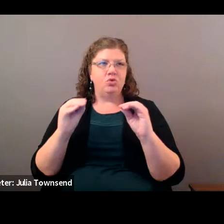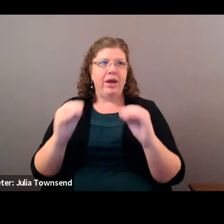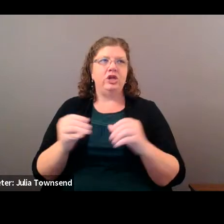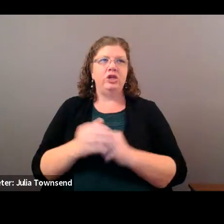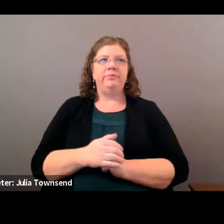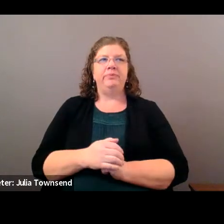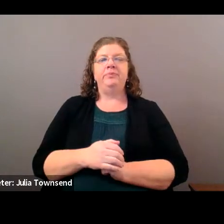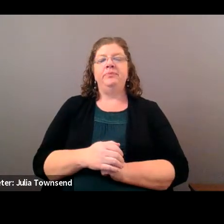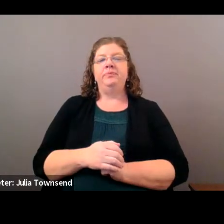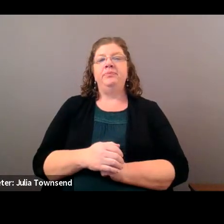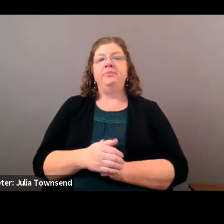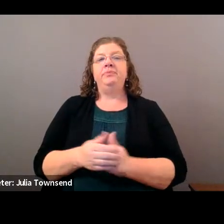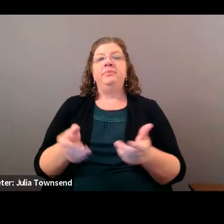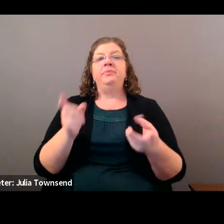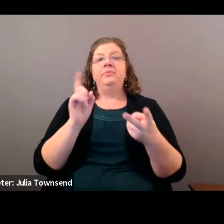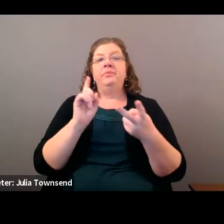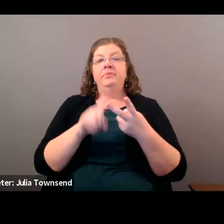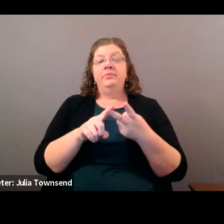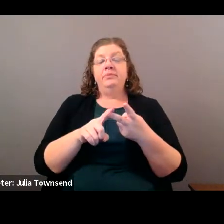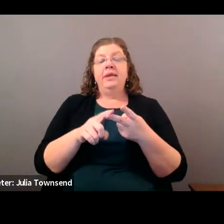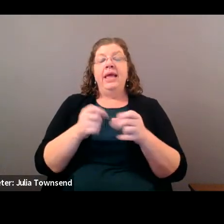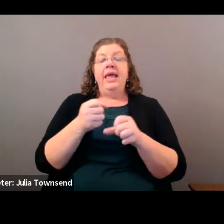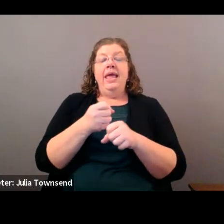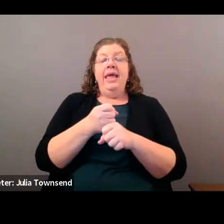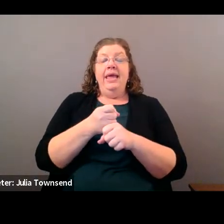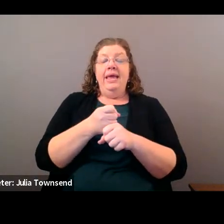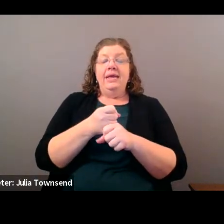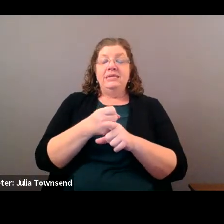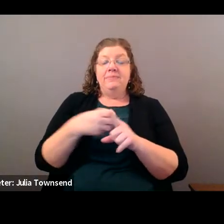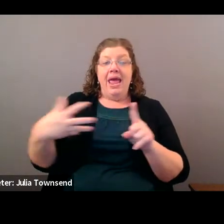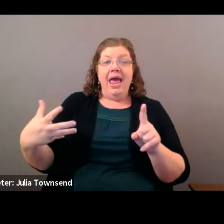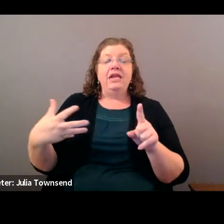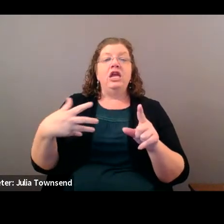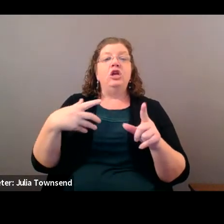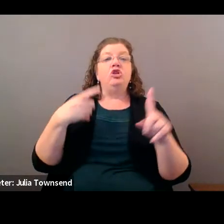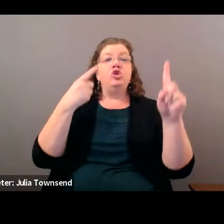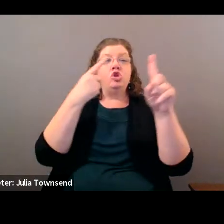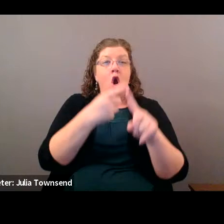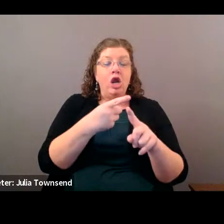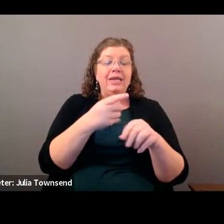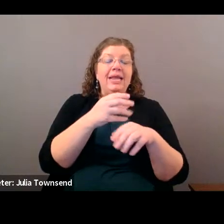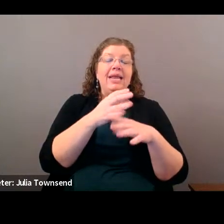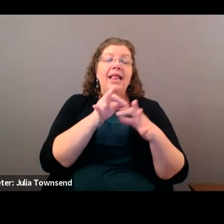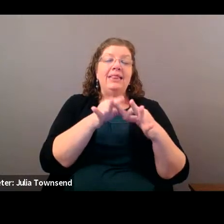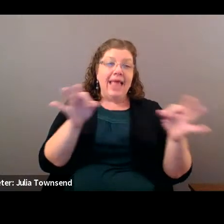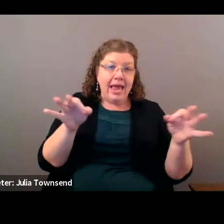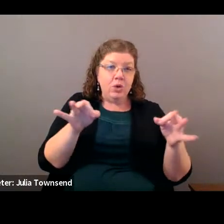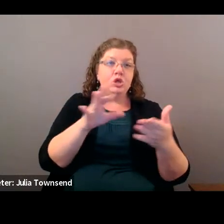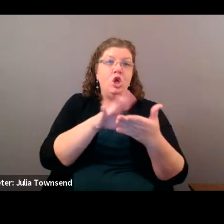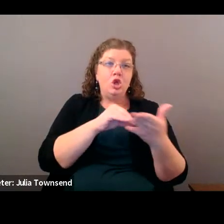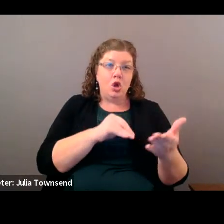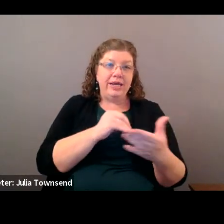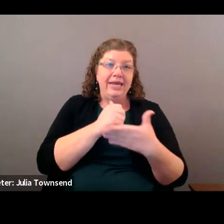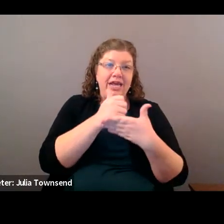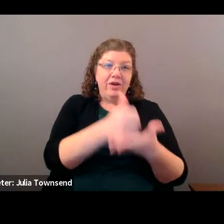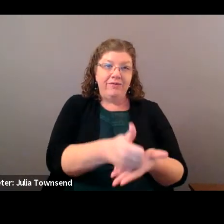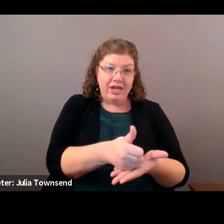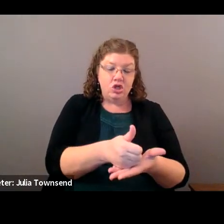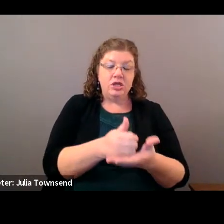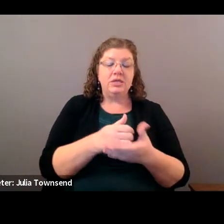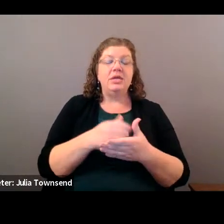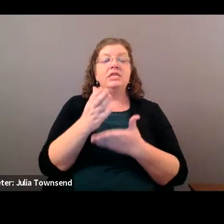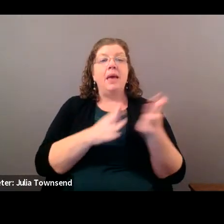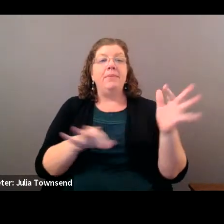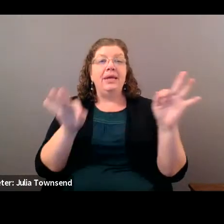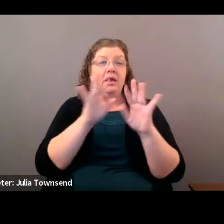one, expanding targeted language and literacy interventions. Some of the key areas or some of the key things that we'll be focusing on is